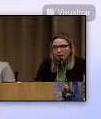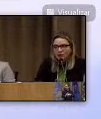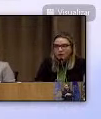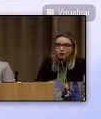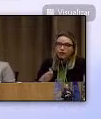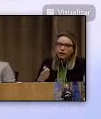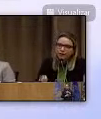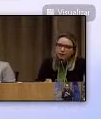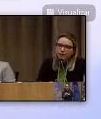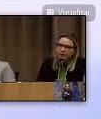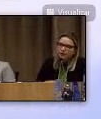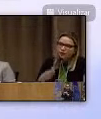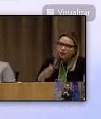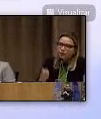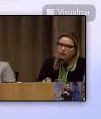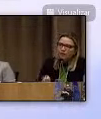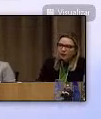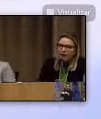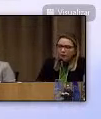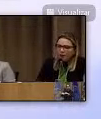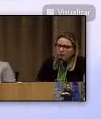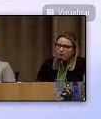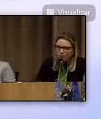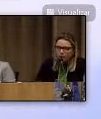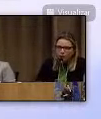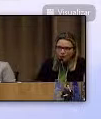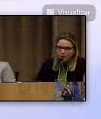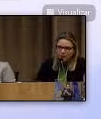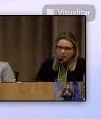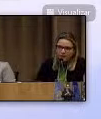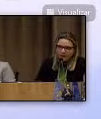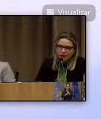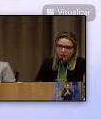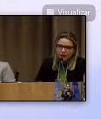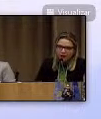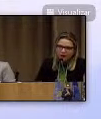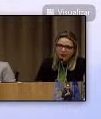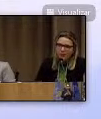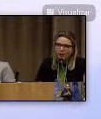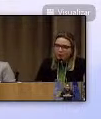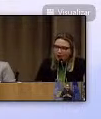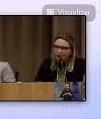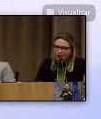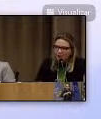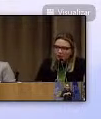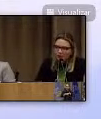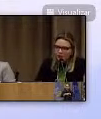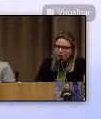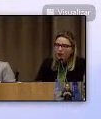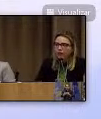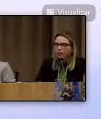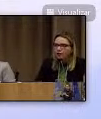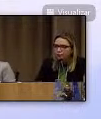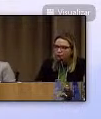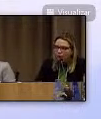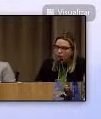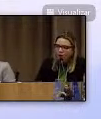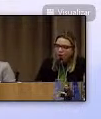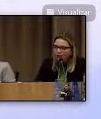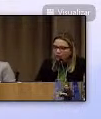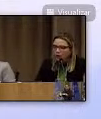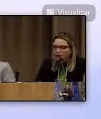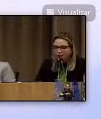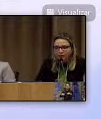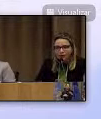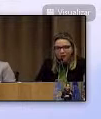attending to those other patients. So what happened was a new hospital emerged inside the other